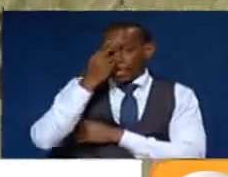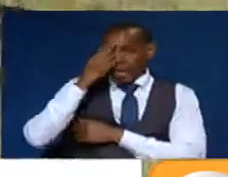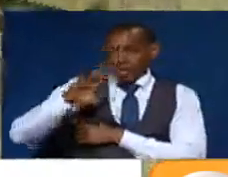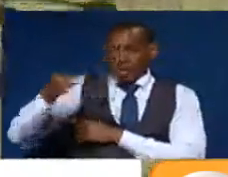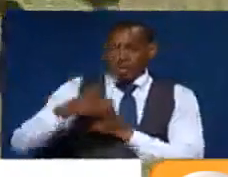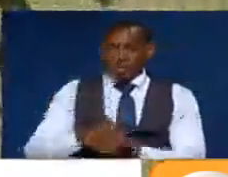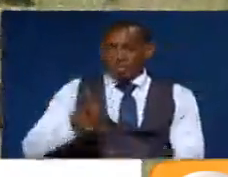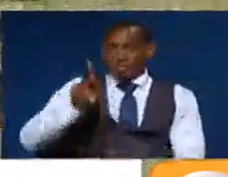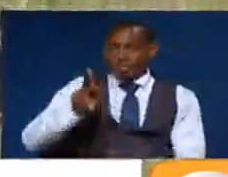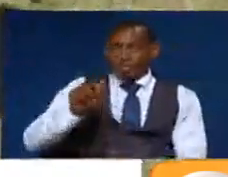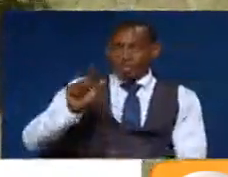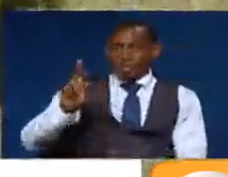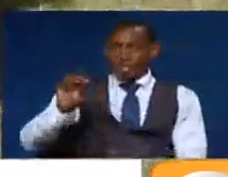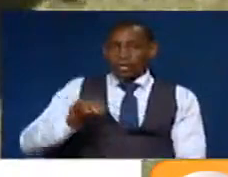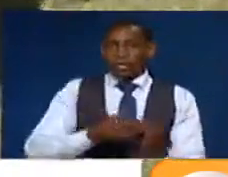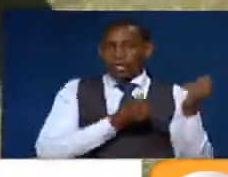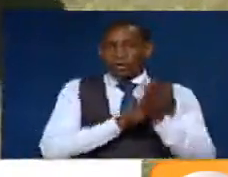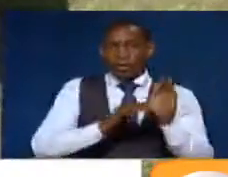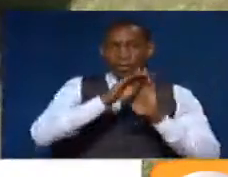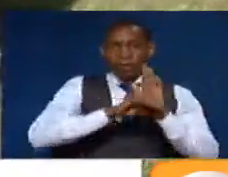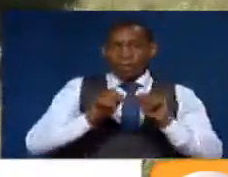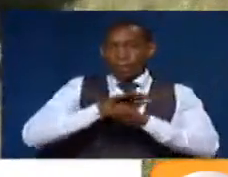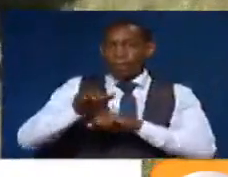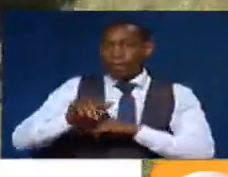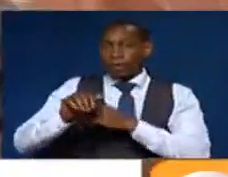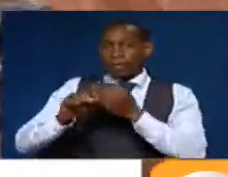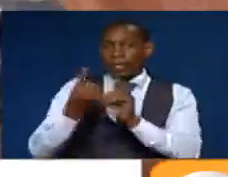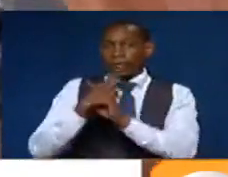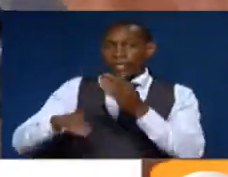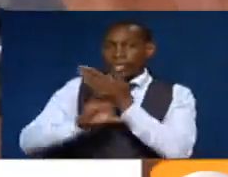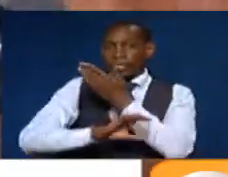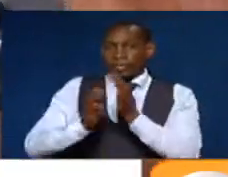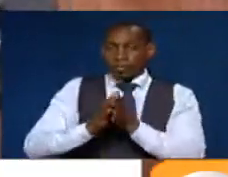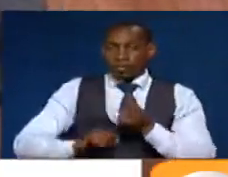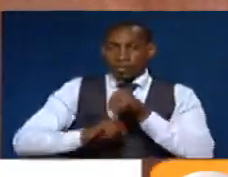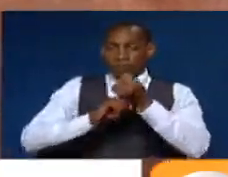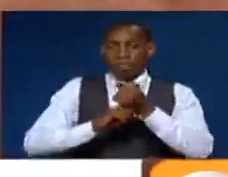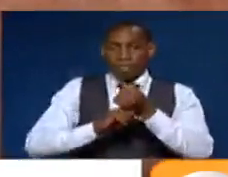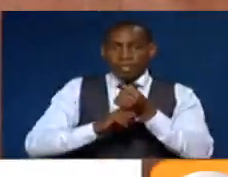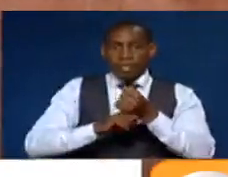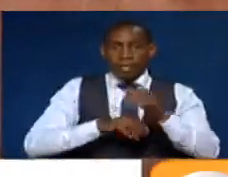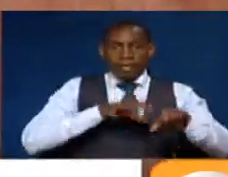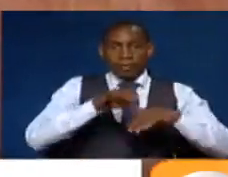County. KALRO hopes to replicate the program in other parts of the country to boost Sahiwal